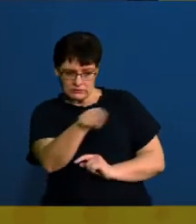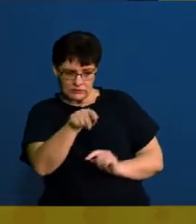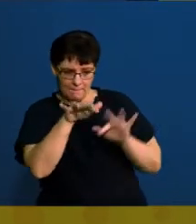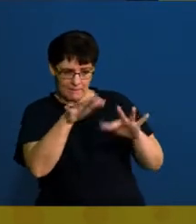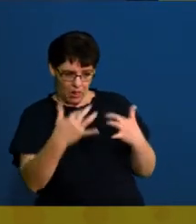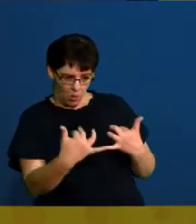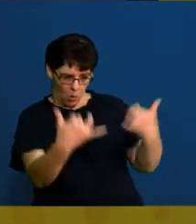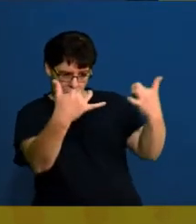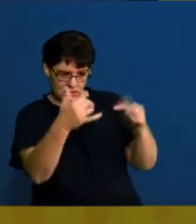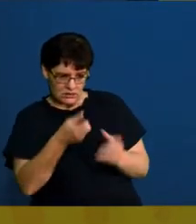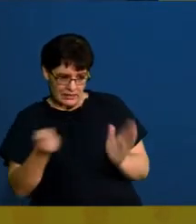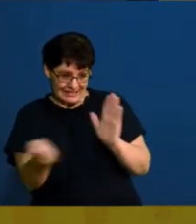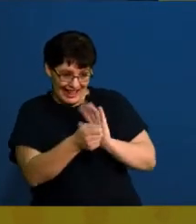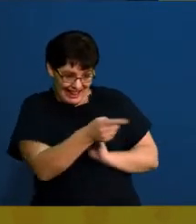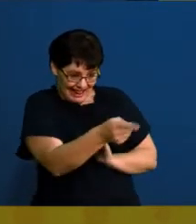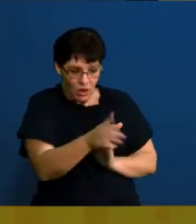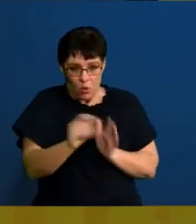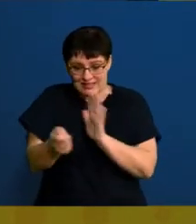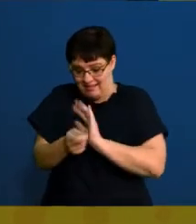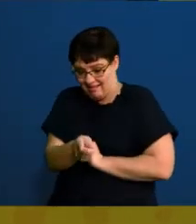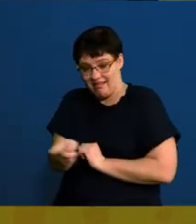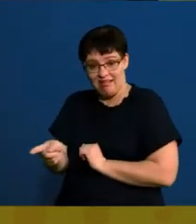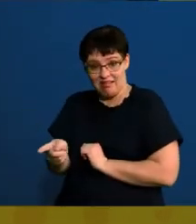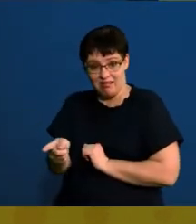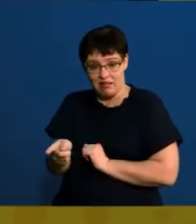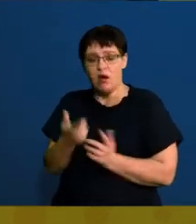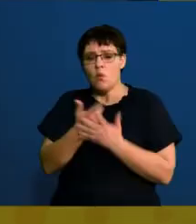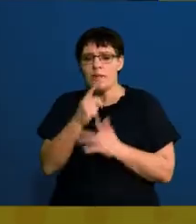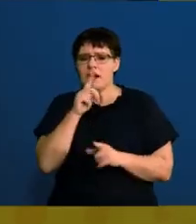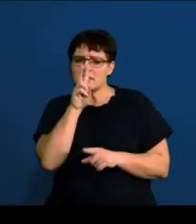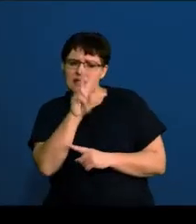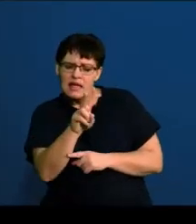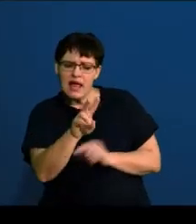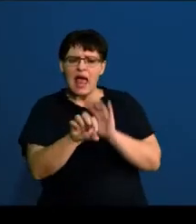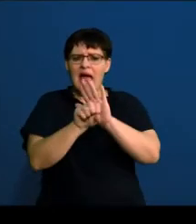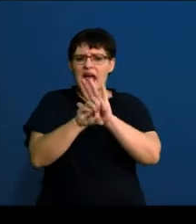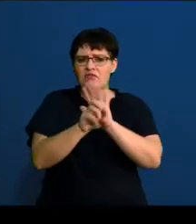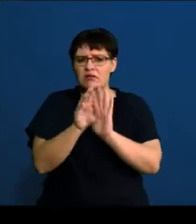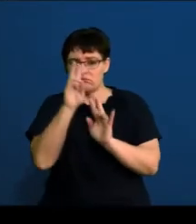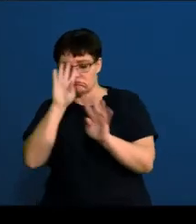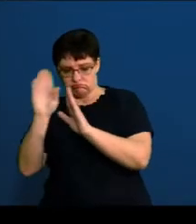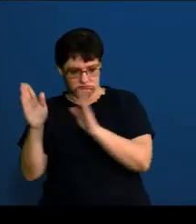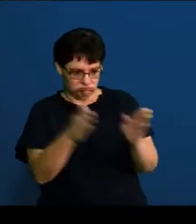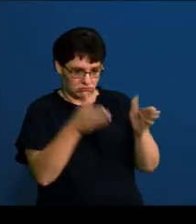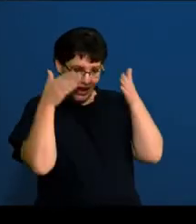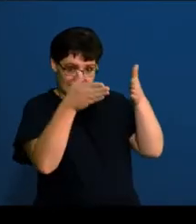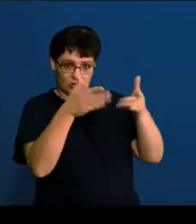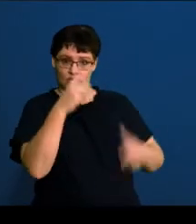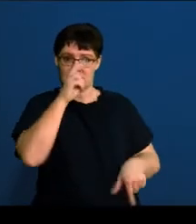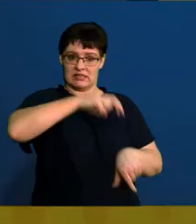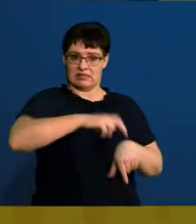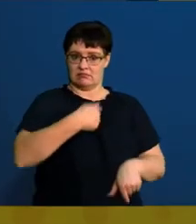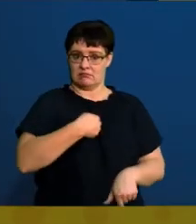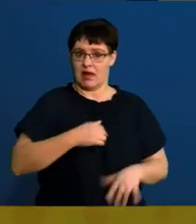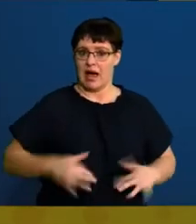they would like to sell a product to. We need to examine how the advert tries to get your attention. This is very, very